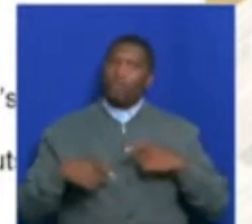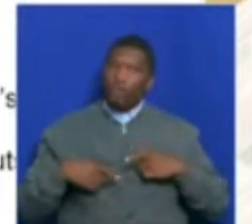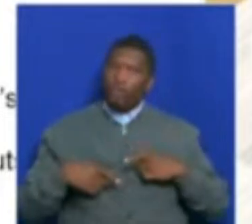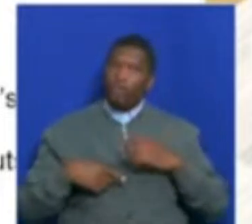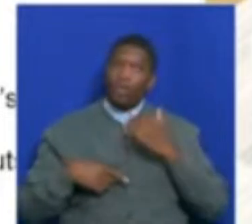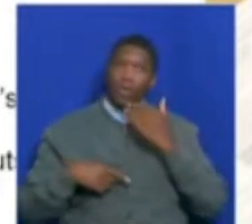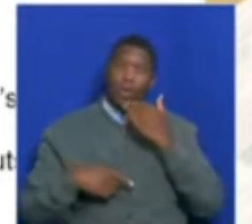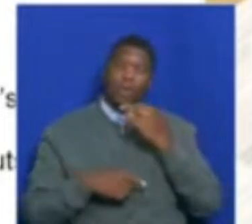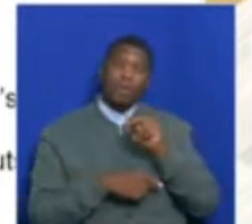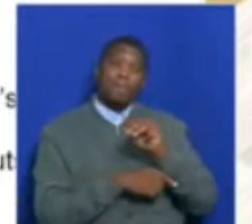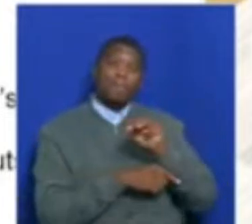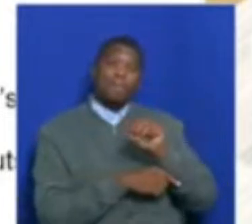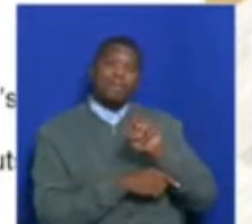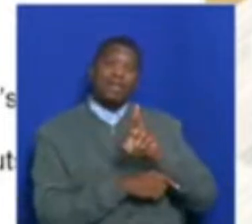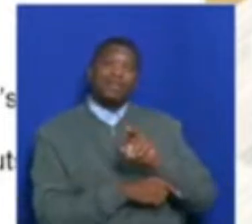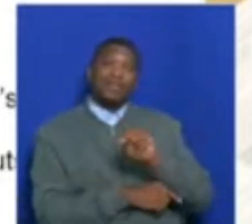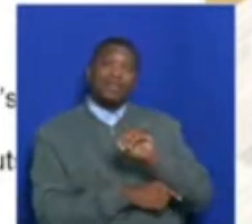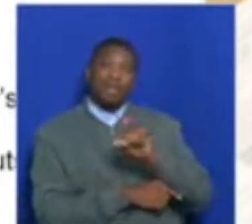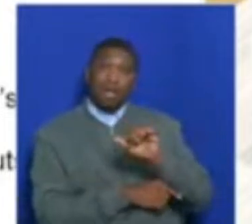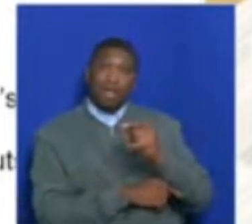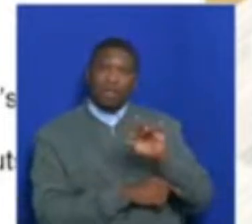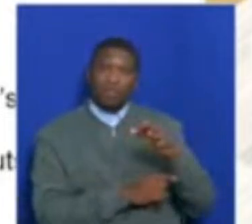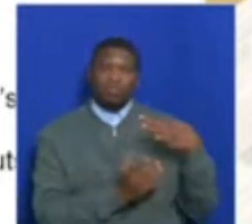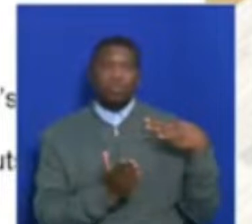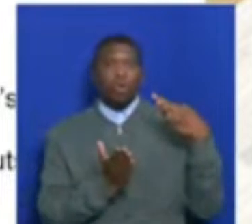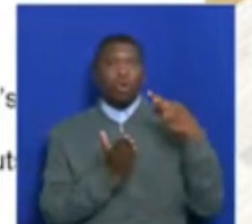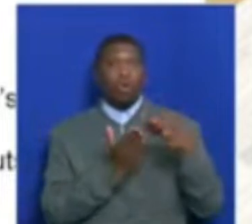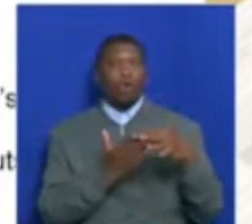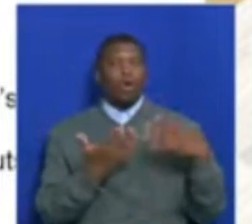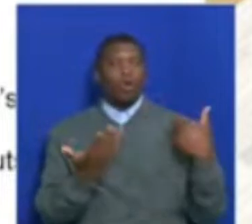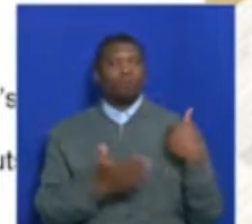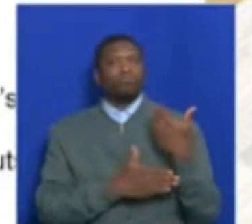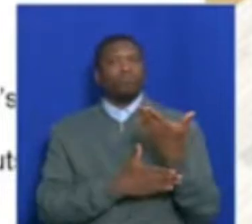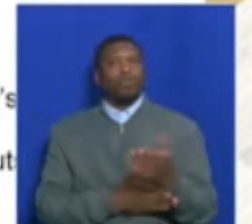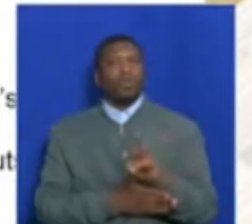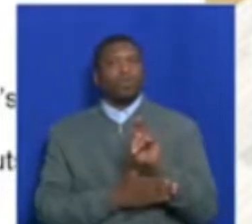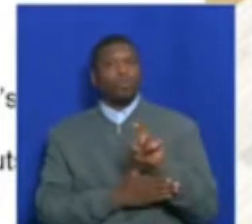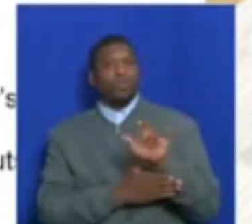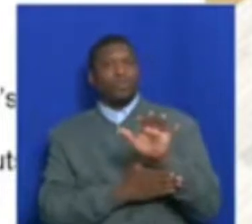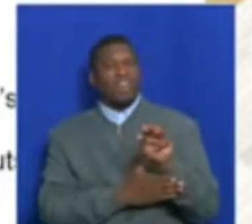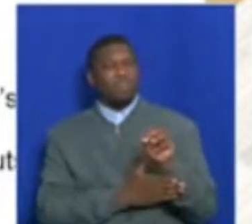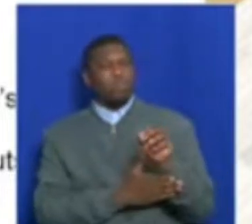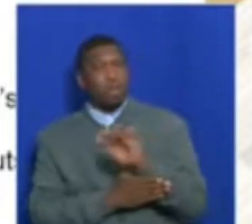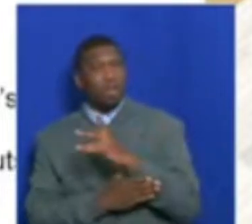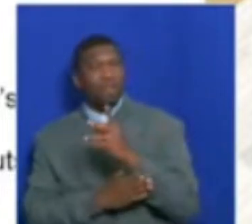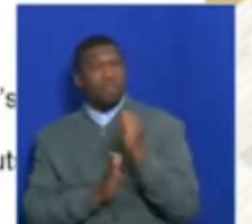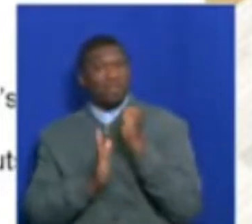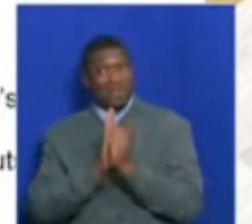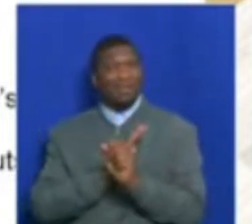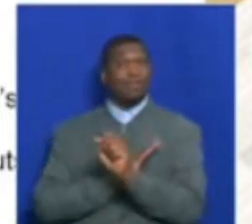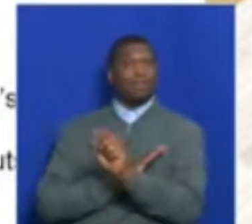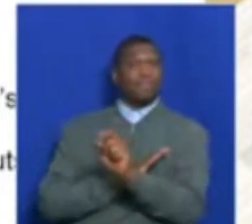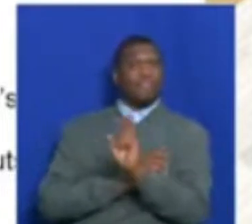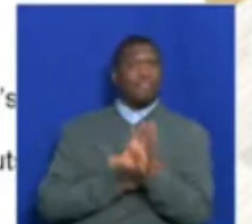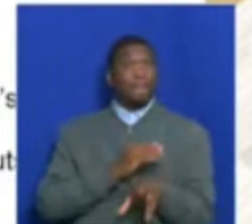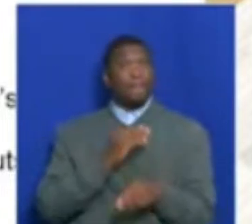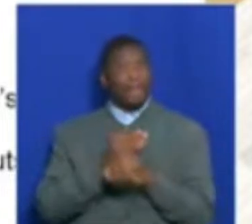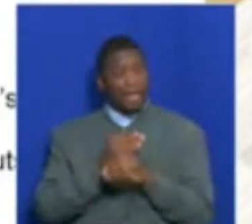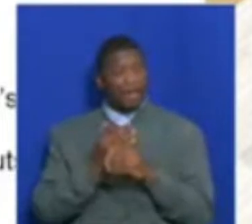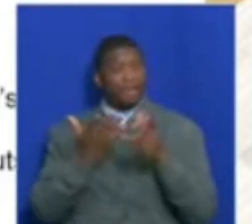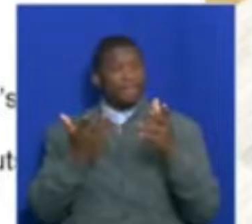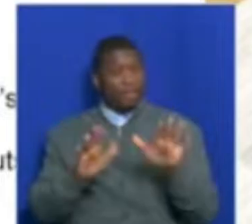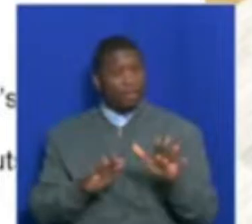a 2.5 million payment for his killing, and that in his call to Mr.